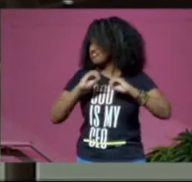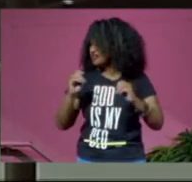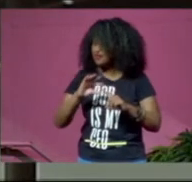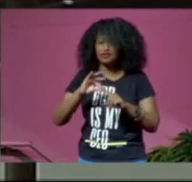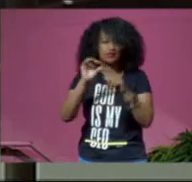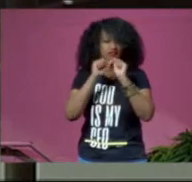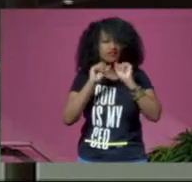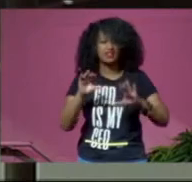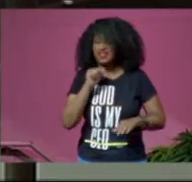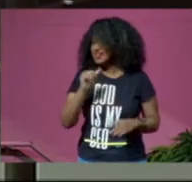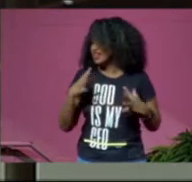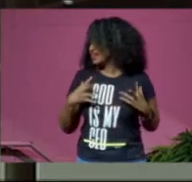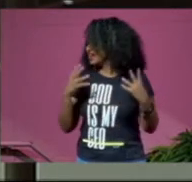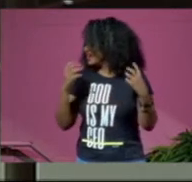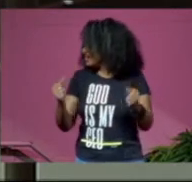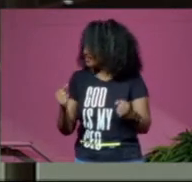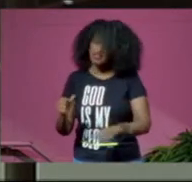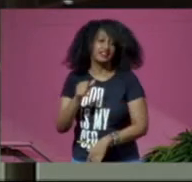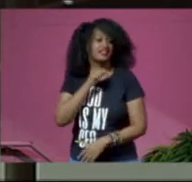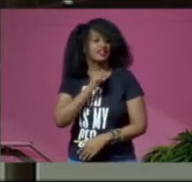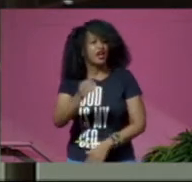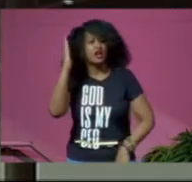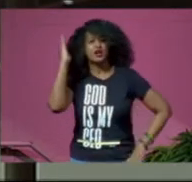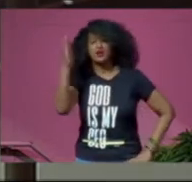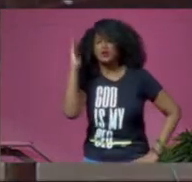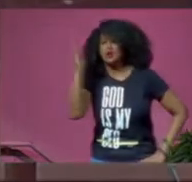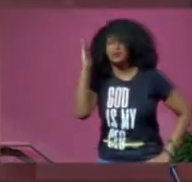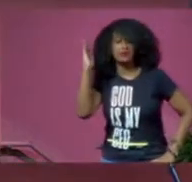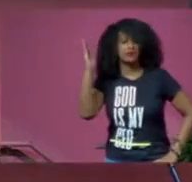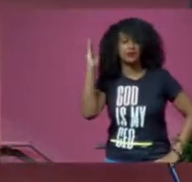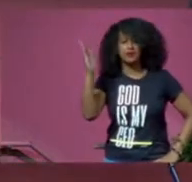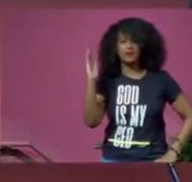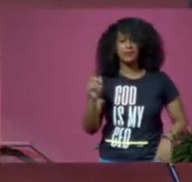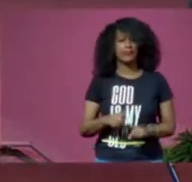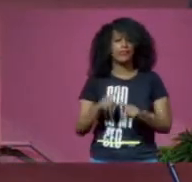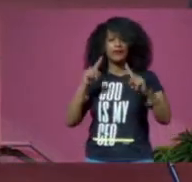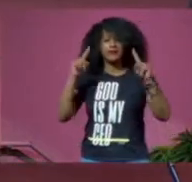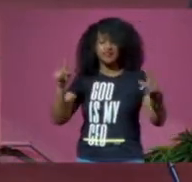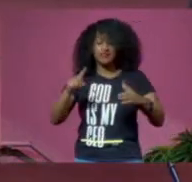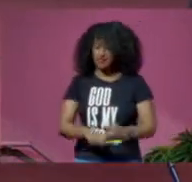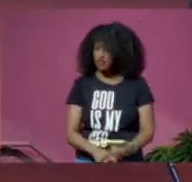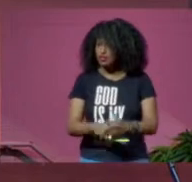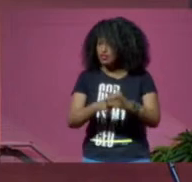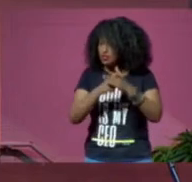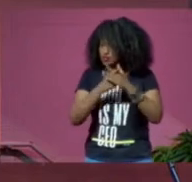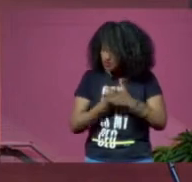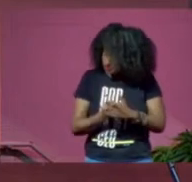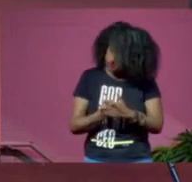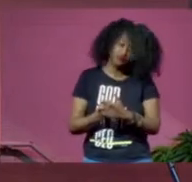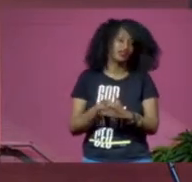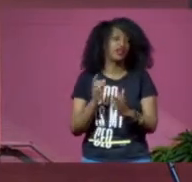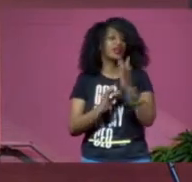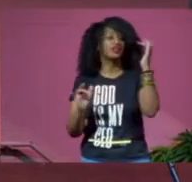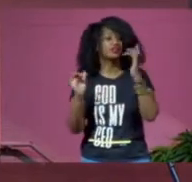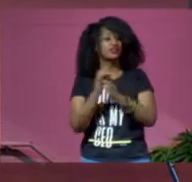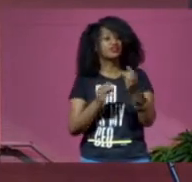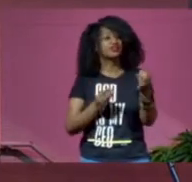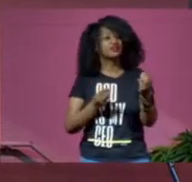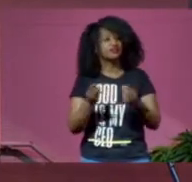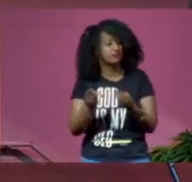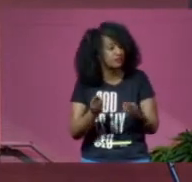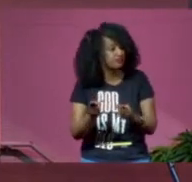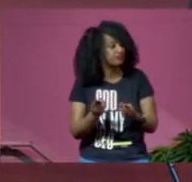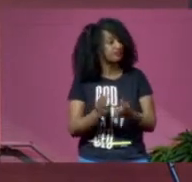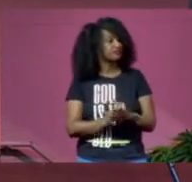not healed one body, who has not preached one sermon. This is the beginning stage, the infancy of